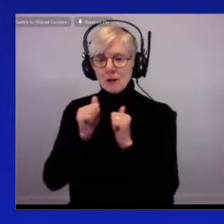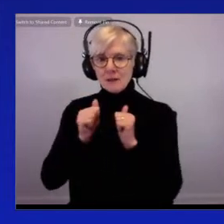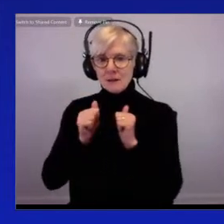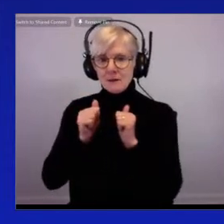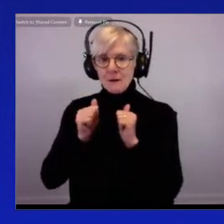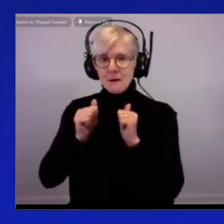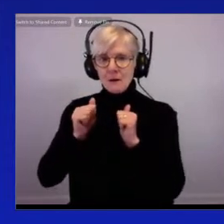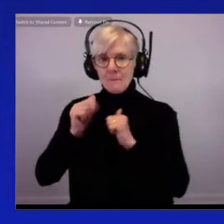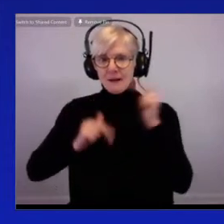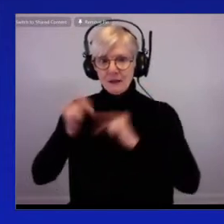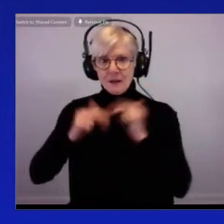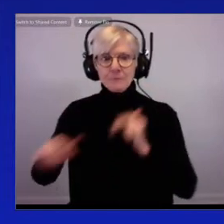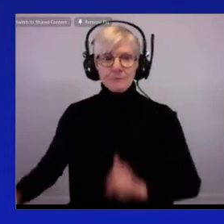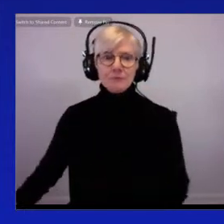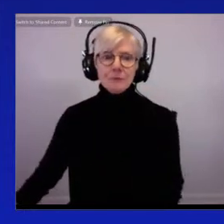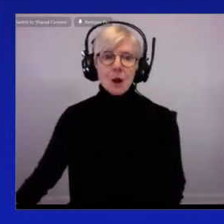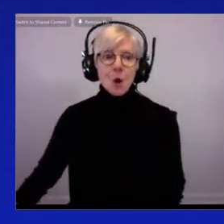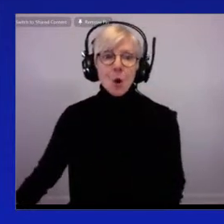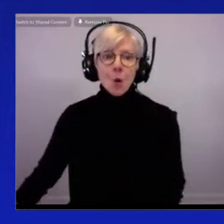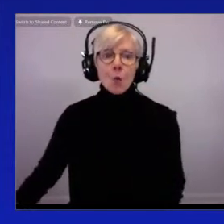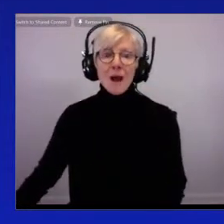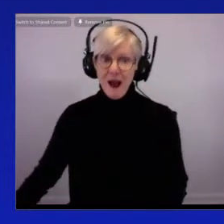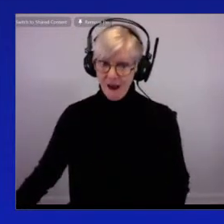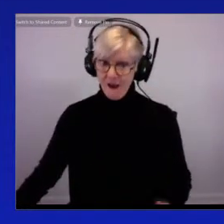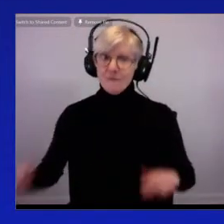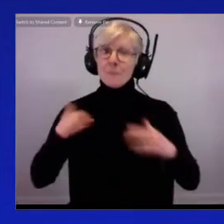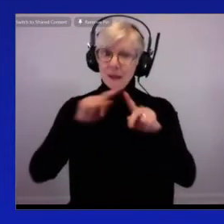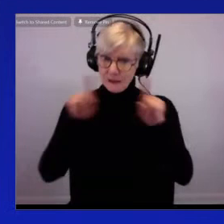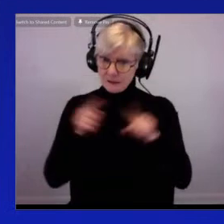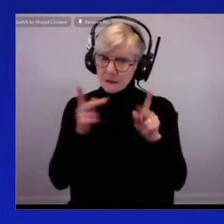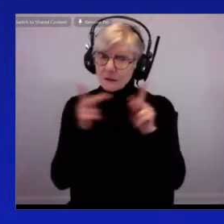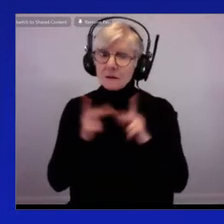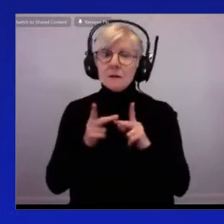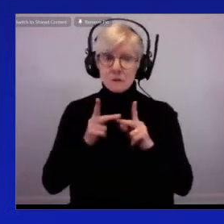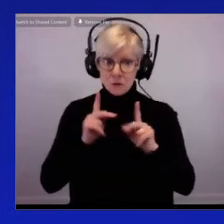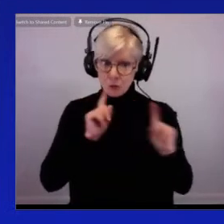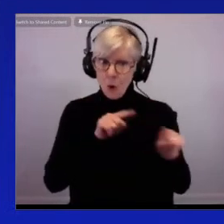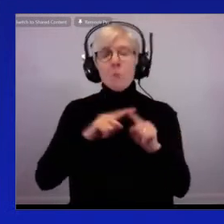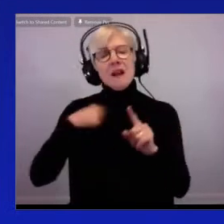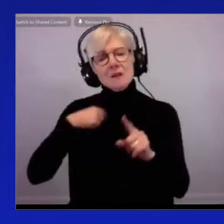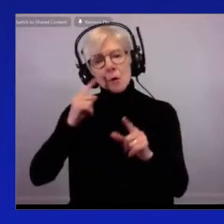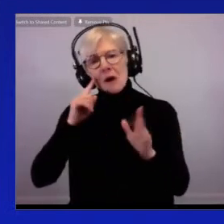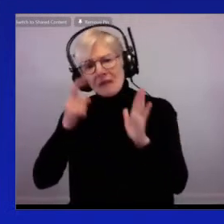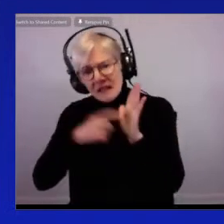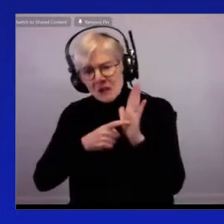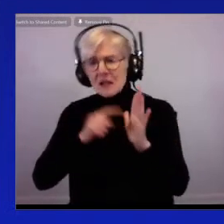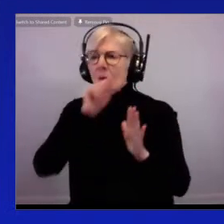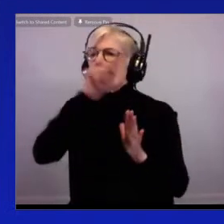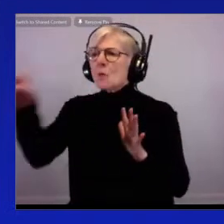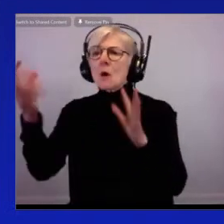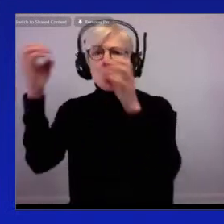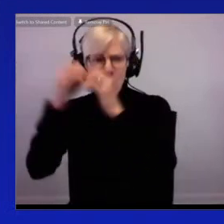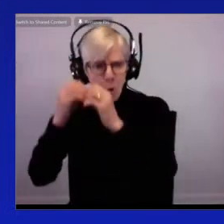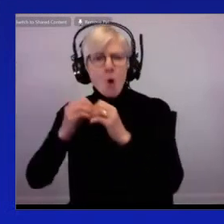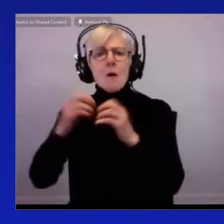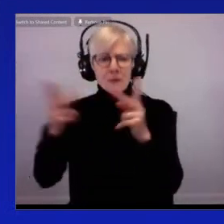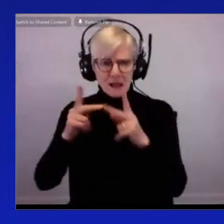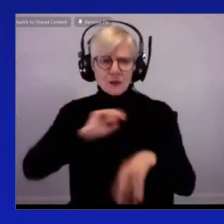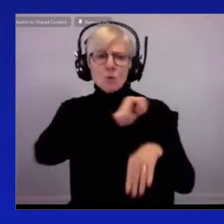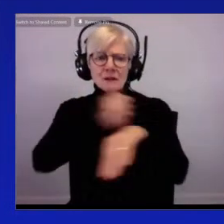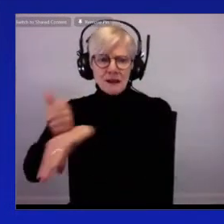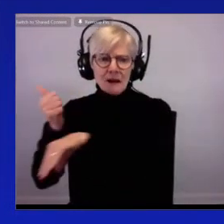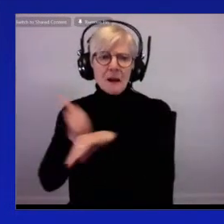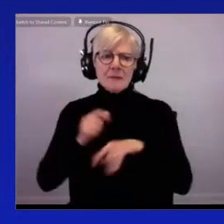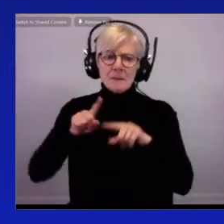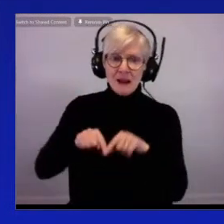to vaccines outside the community clinics in places like pharmacies. Il est important de souligner que, conformément au cadre provincial, les